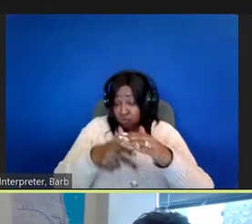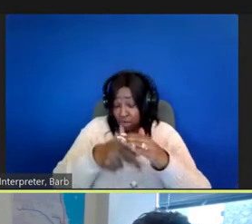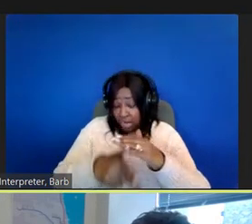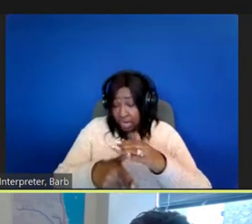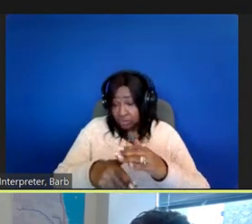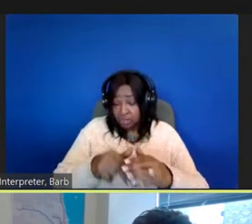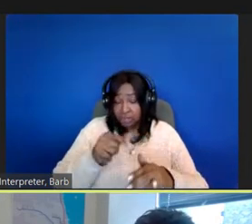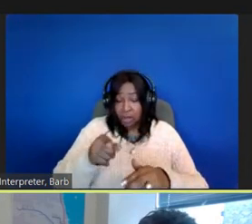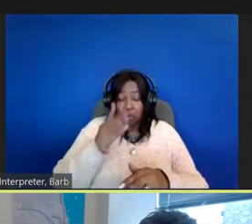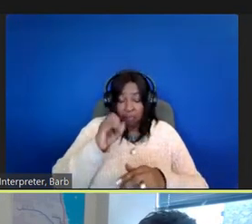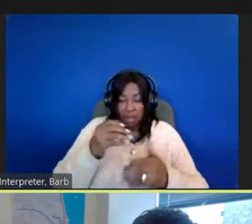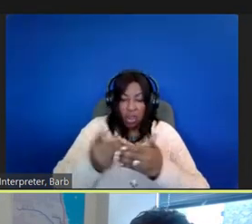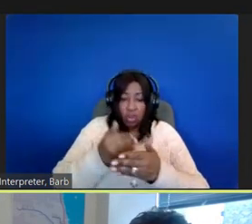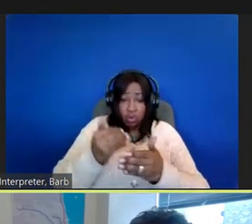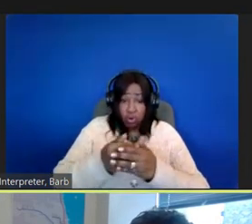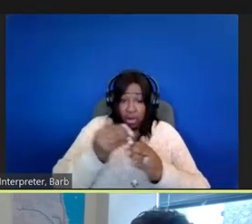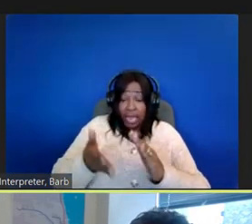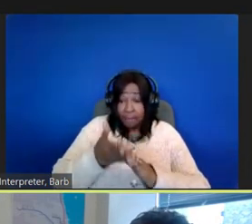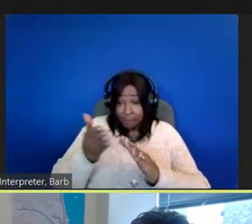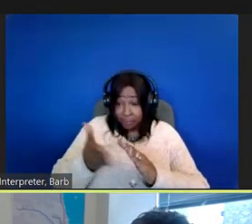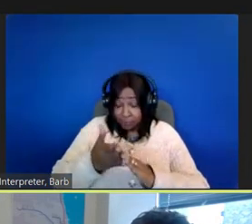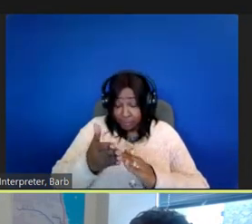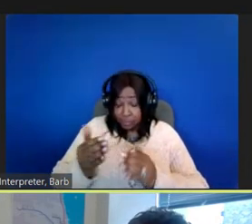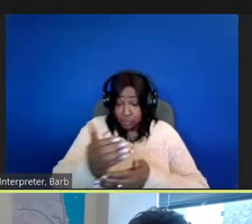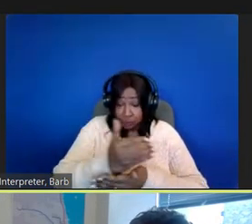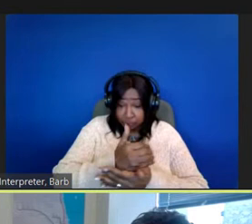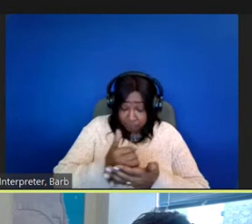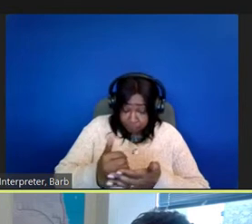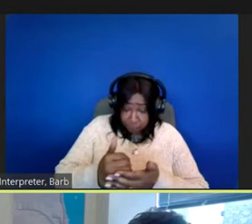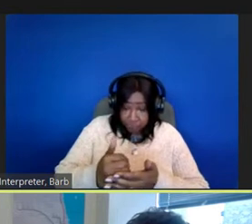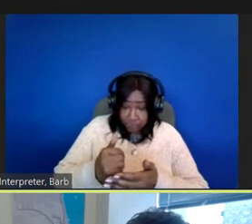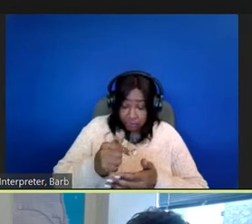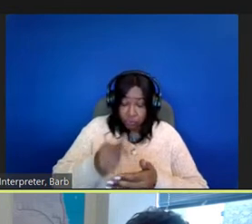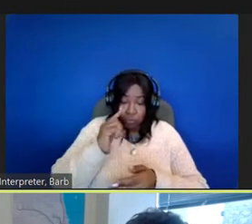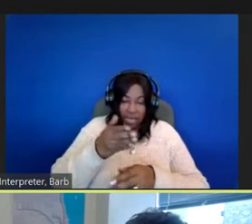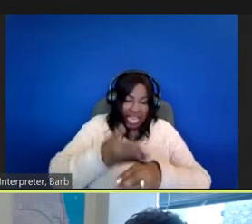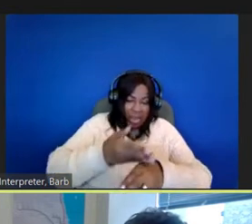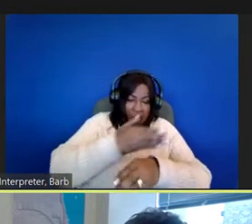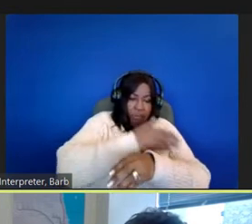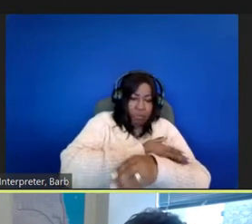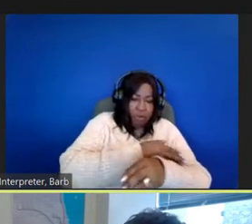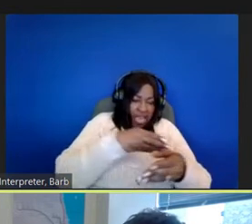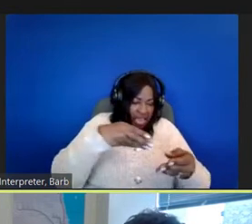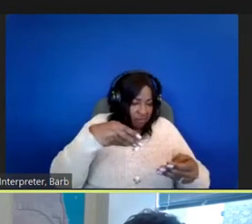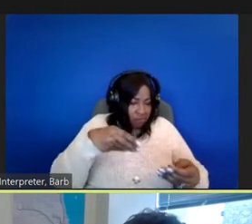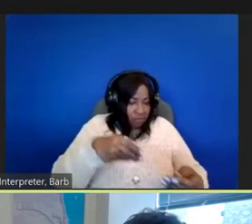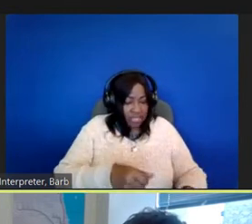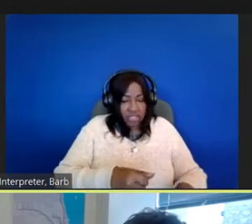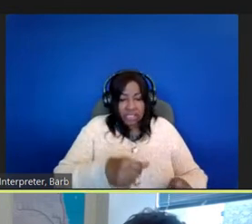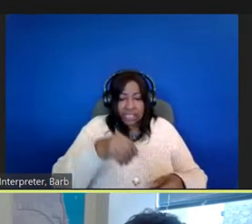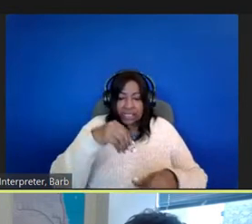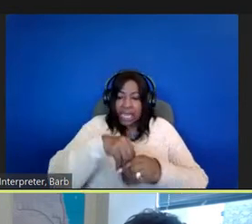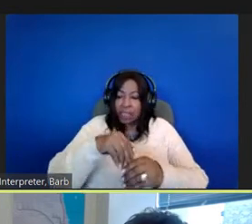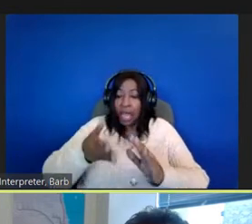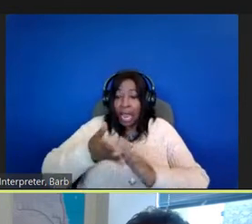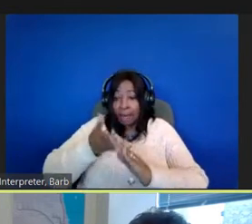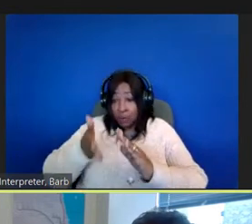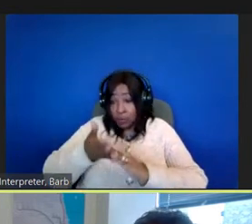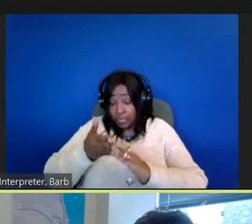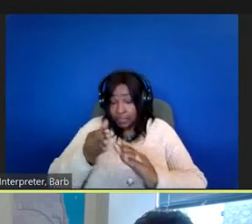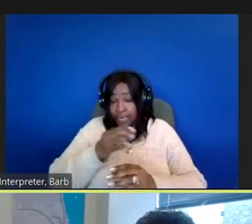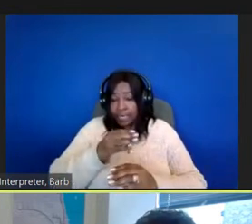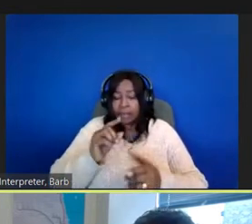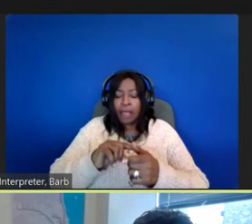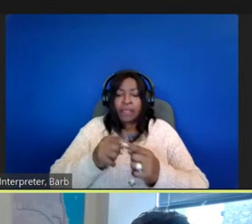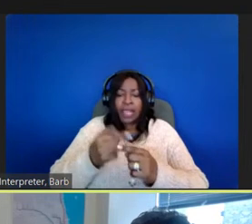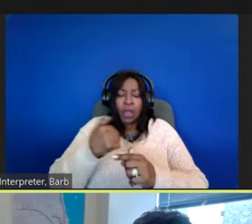operations, which will also improve in efficiencies in the operations. And then we'll have